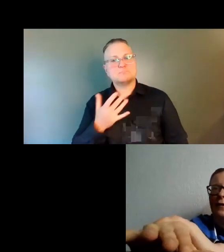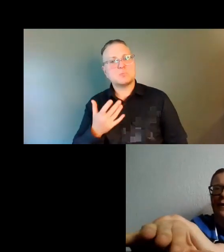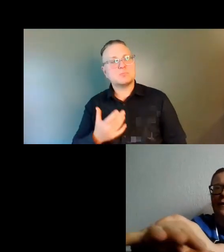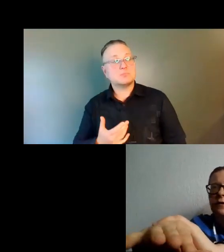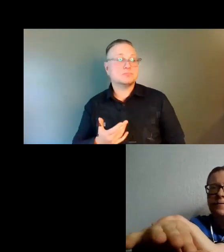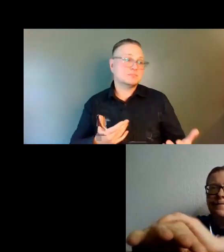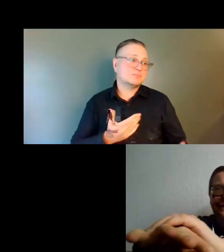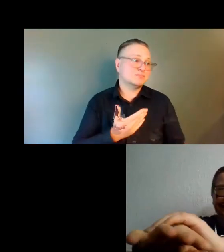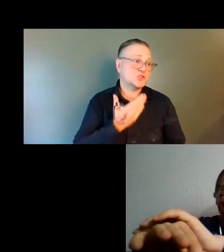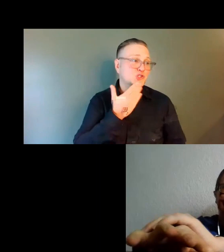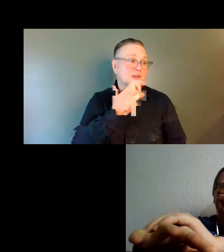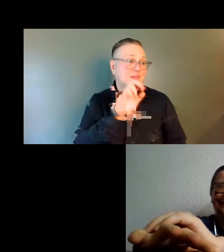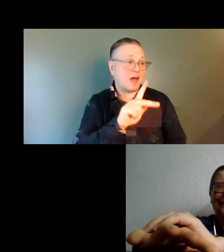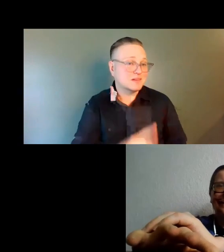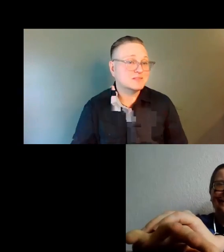of luck with your son.